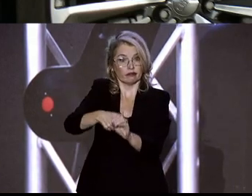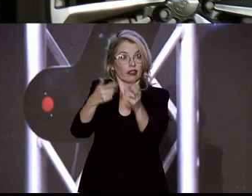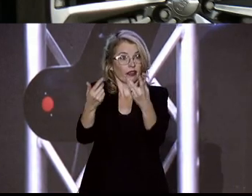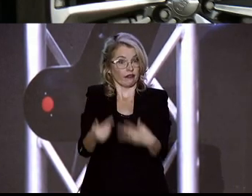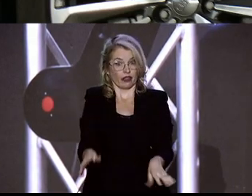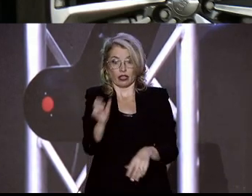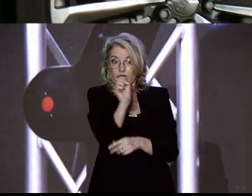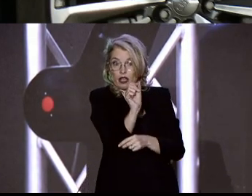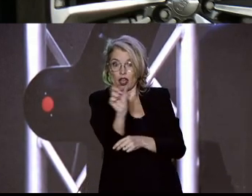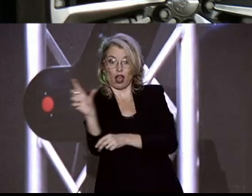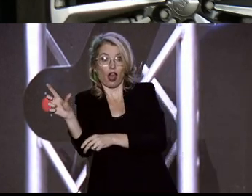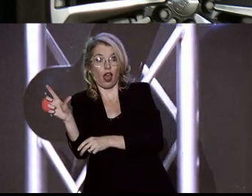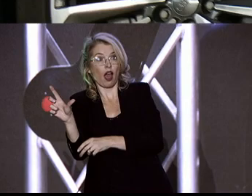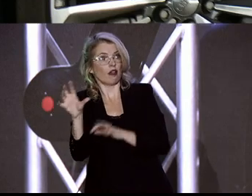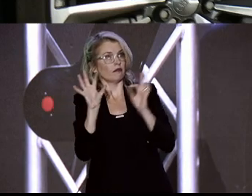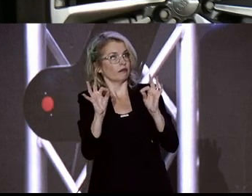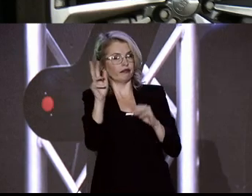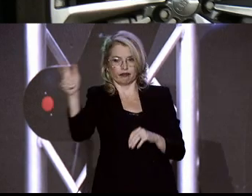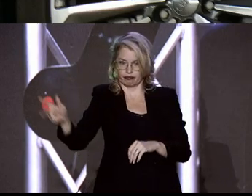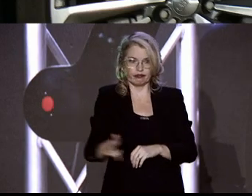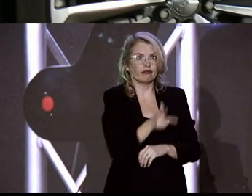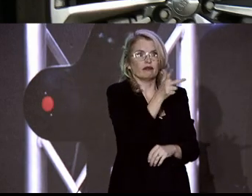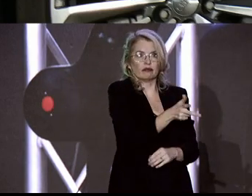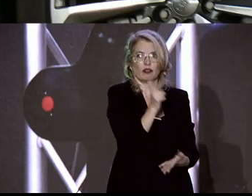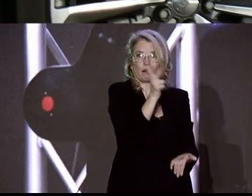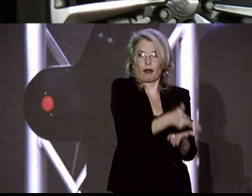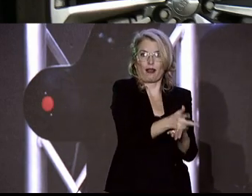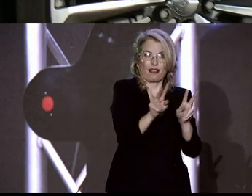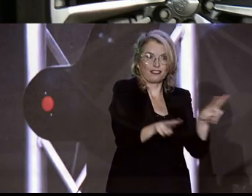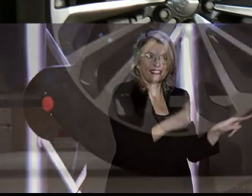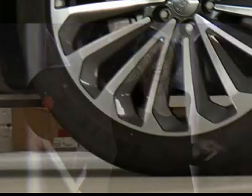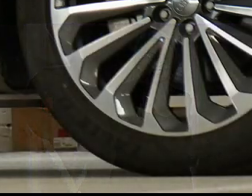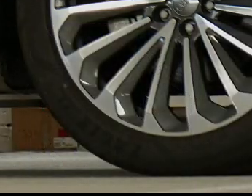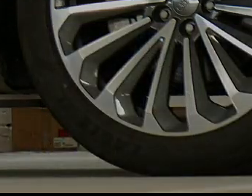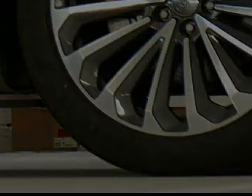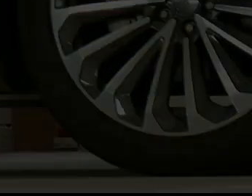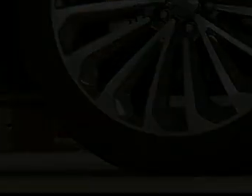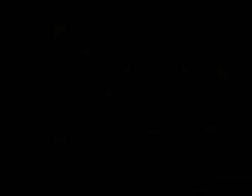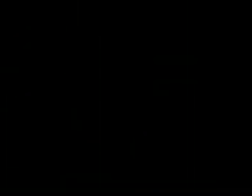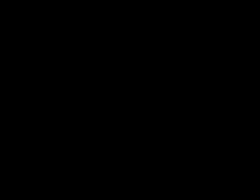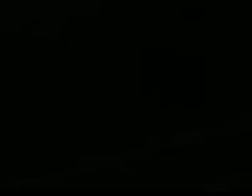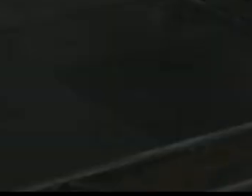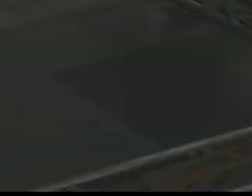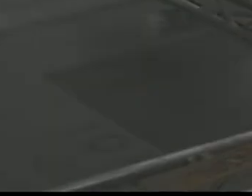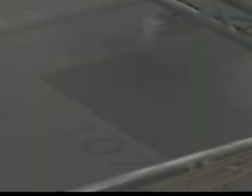full. So let's take a look at how it works.